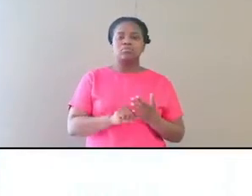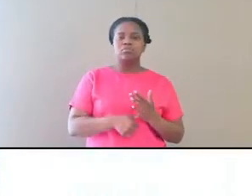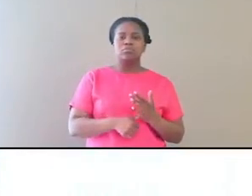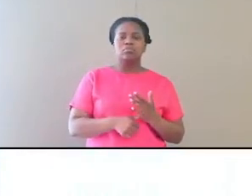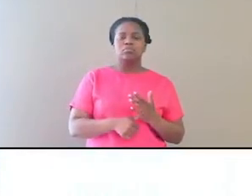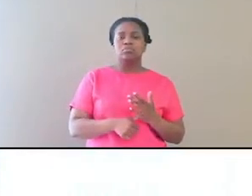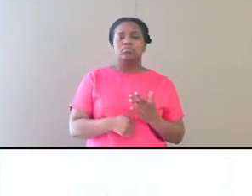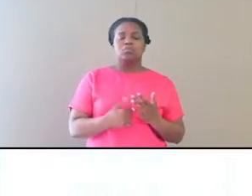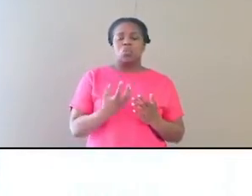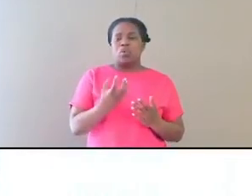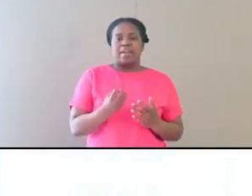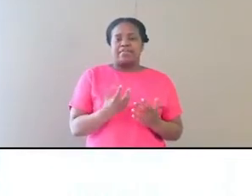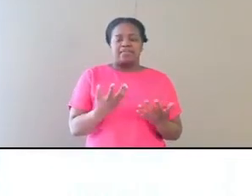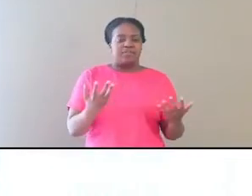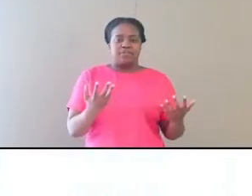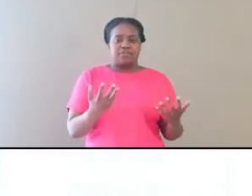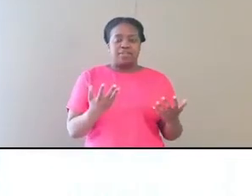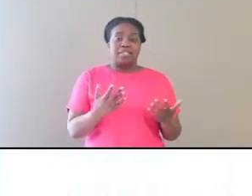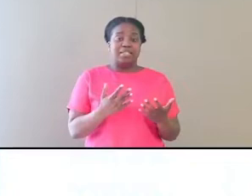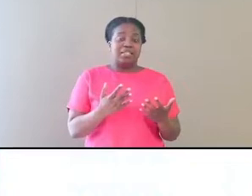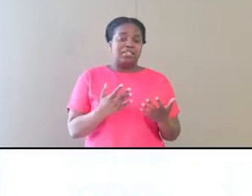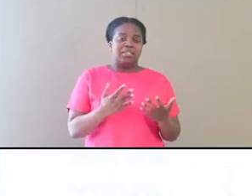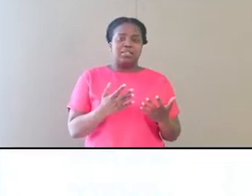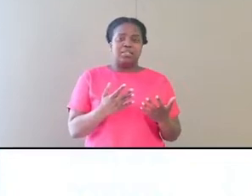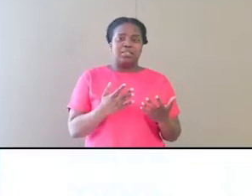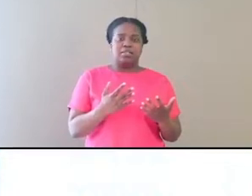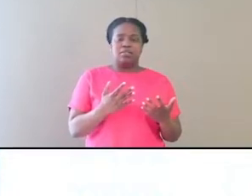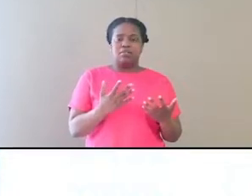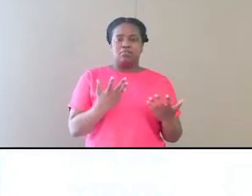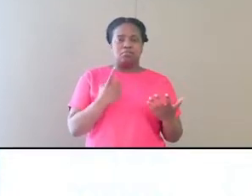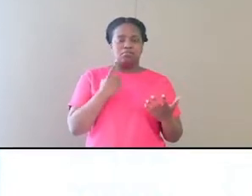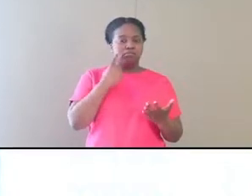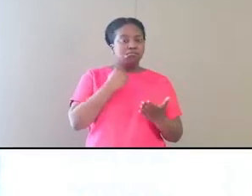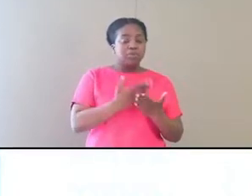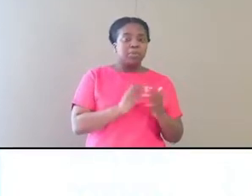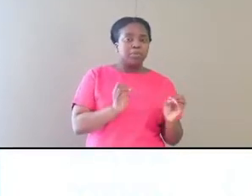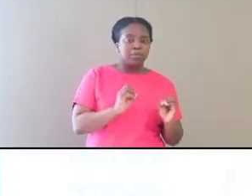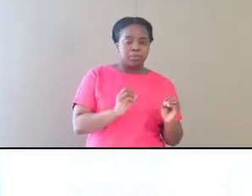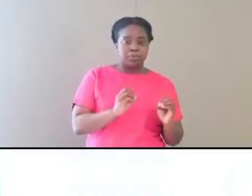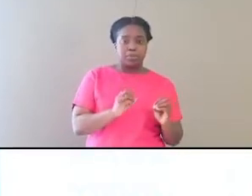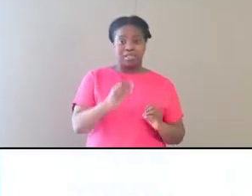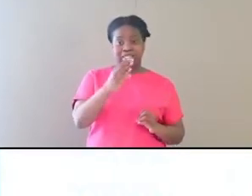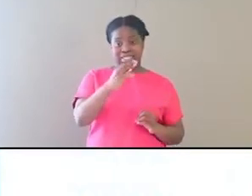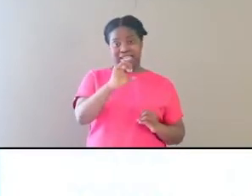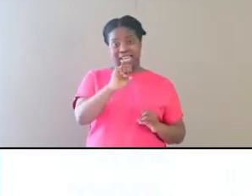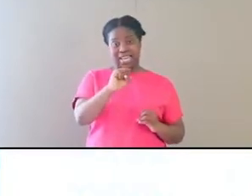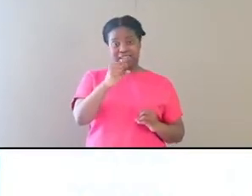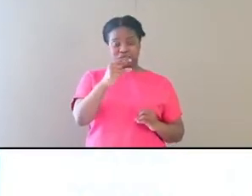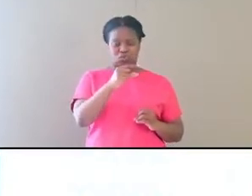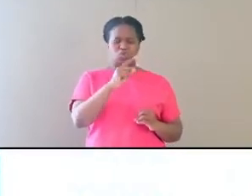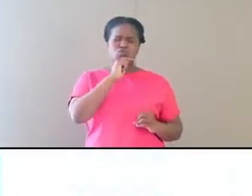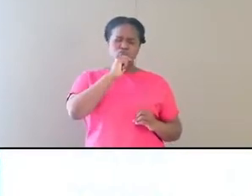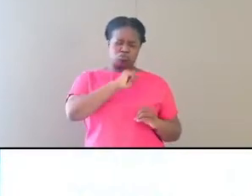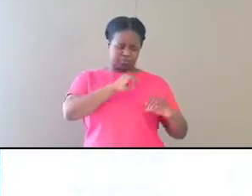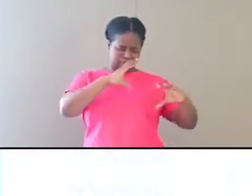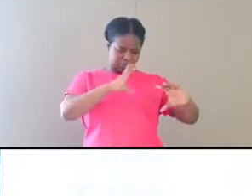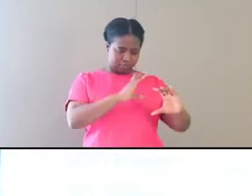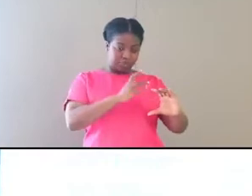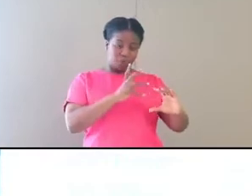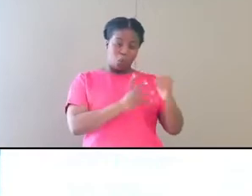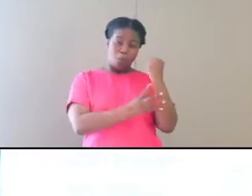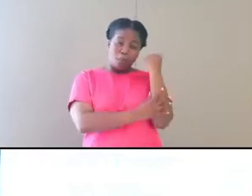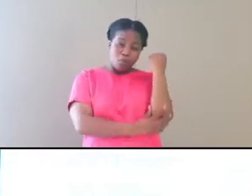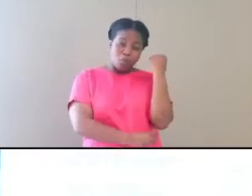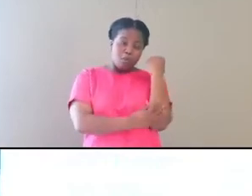tests at all. Some have very high means tests. The CSG is specifically targeted to the poorest. So that's what's contributing to the redistribution.